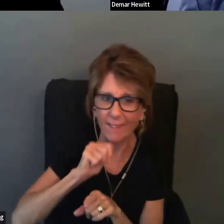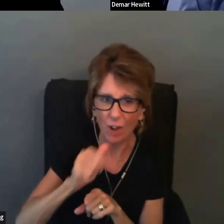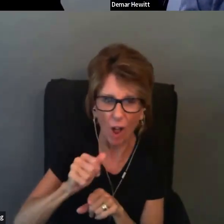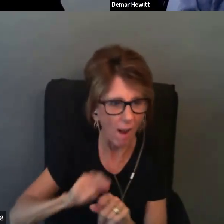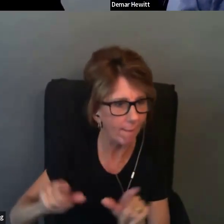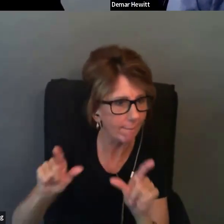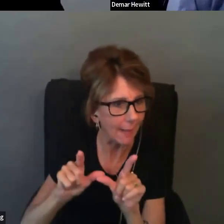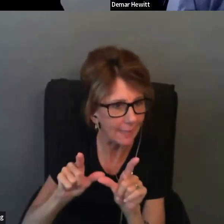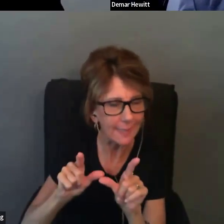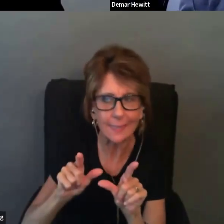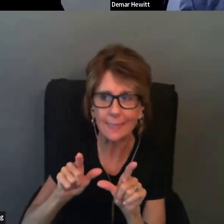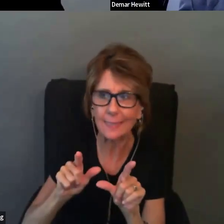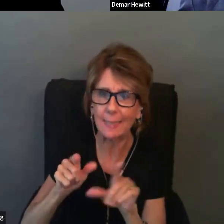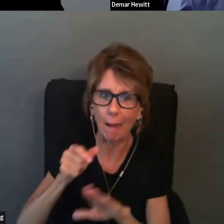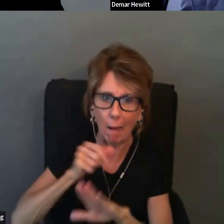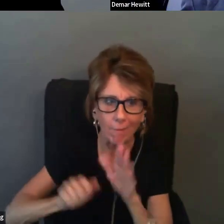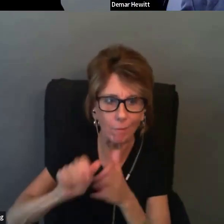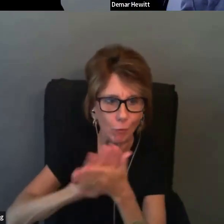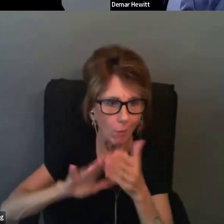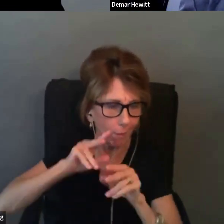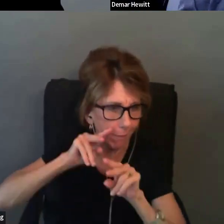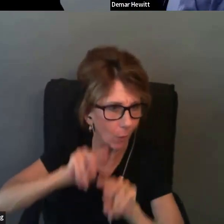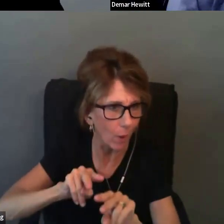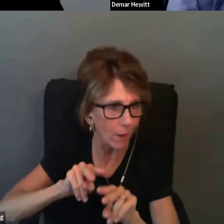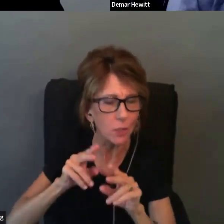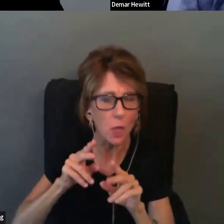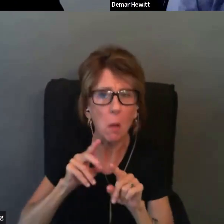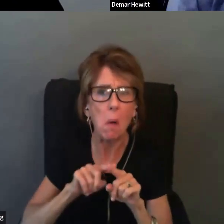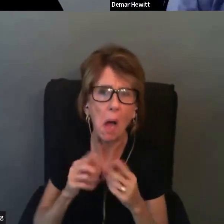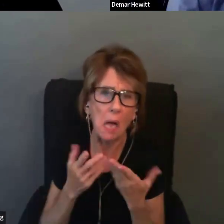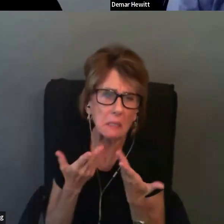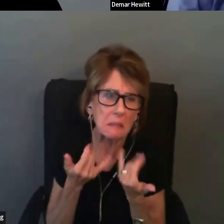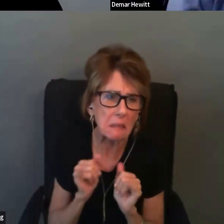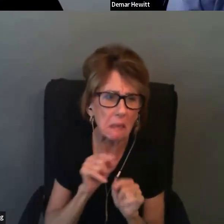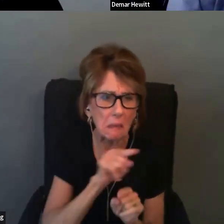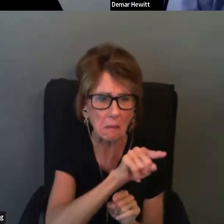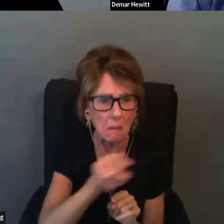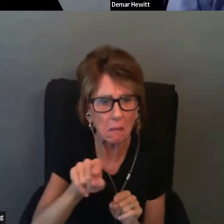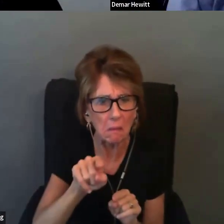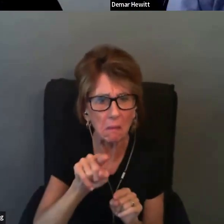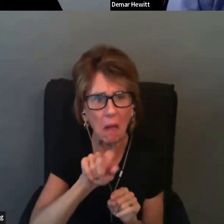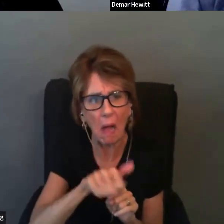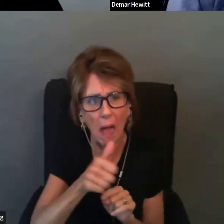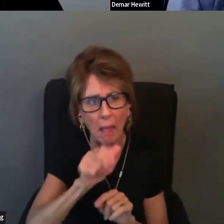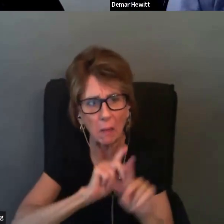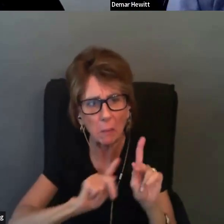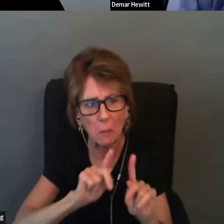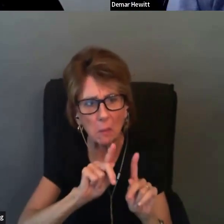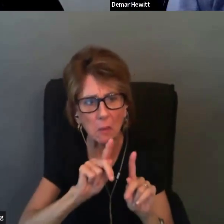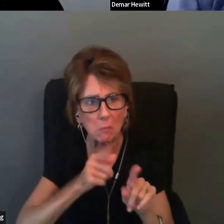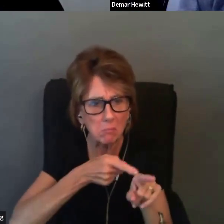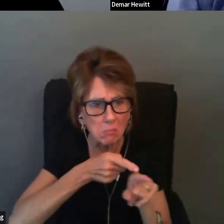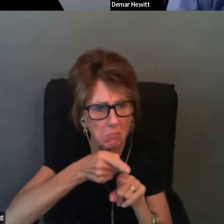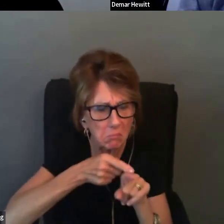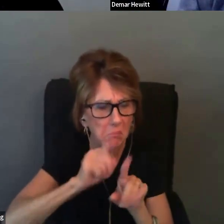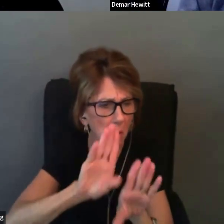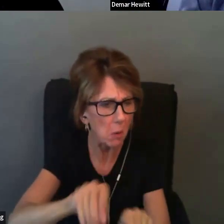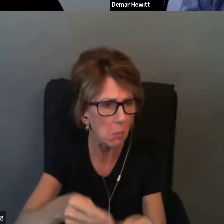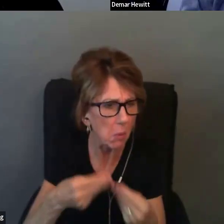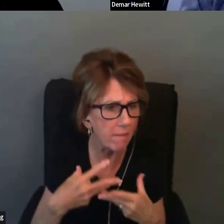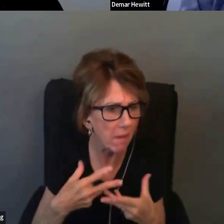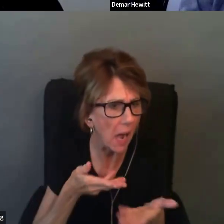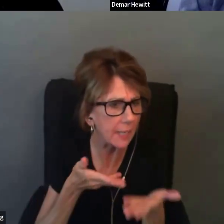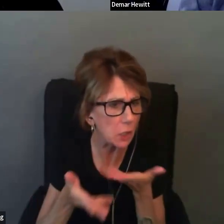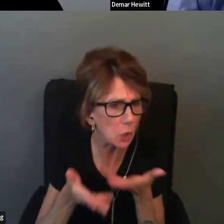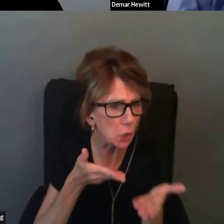not within your day-to-day circle of care, can they do an assessment of you and then